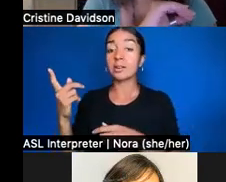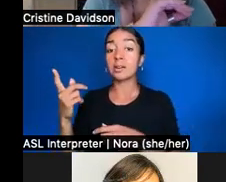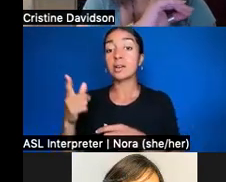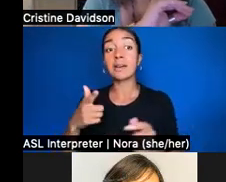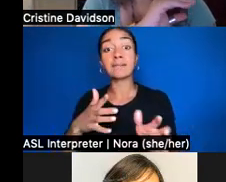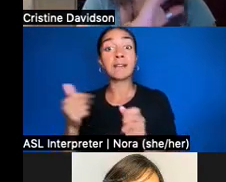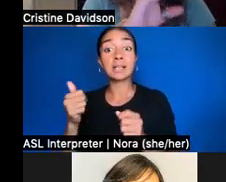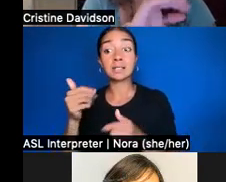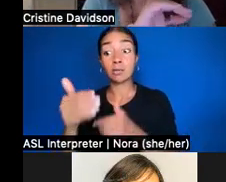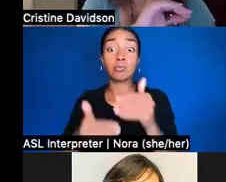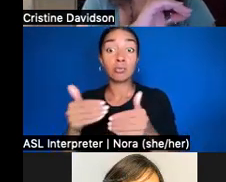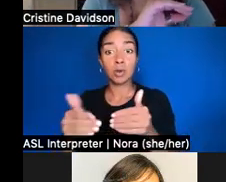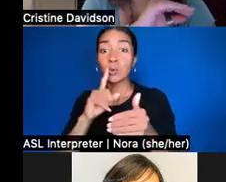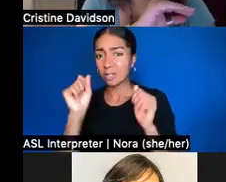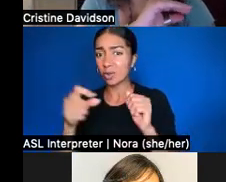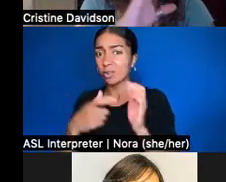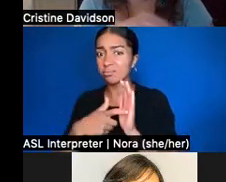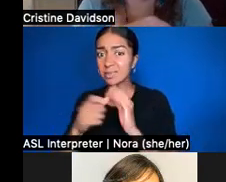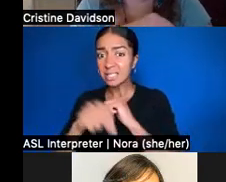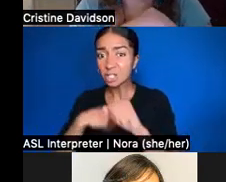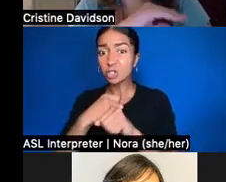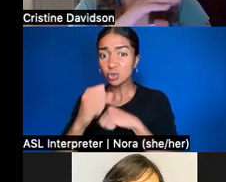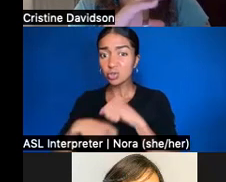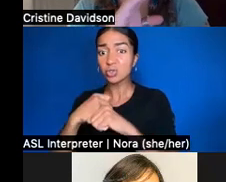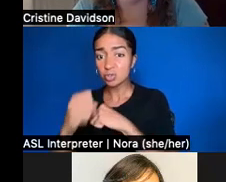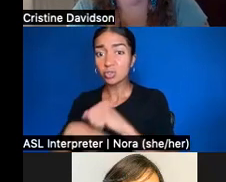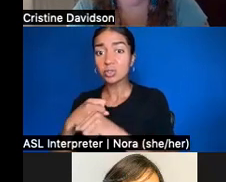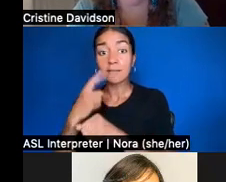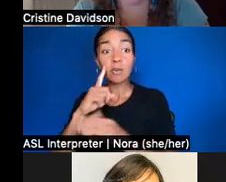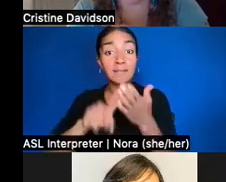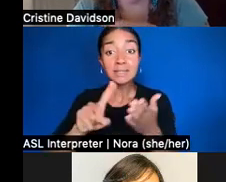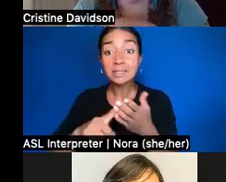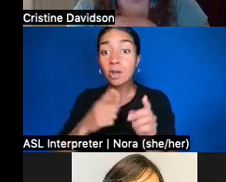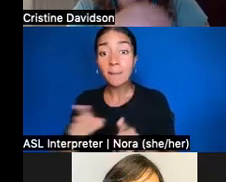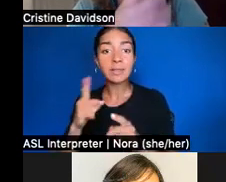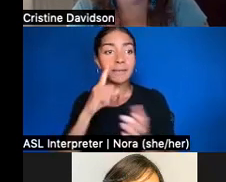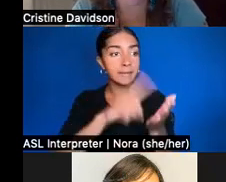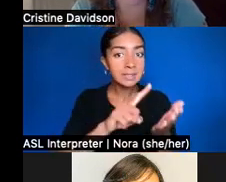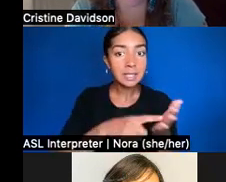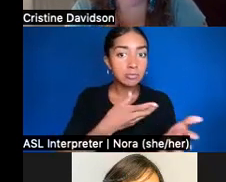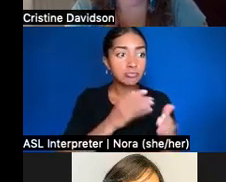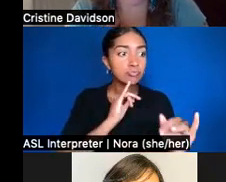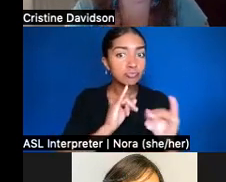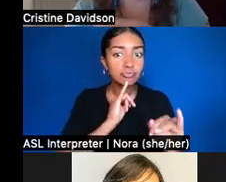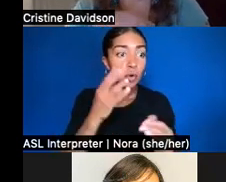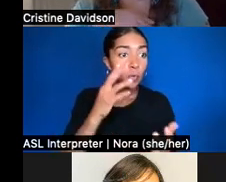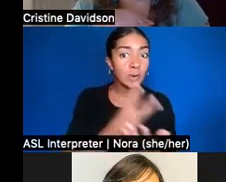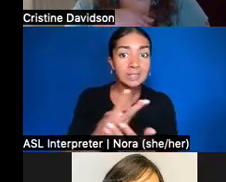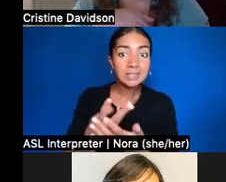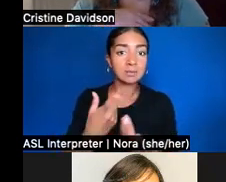happen on both sides, right? They're investigating all the witnesses, all the details. They're looking for corroborating